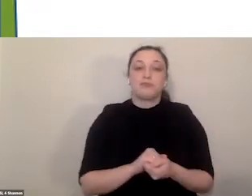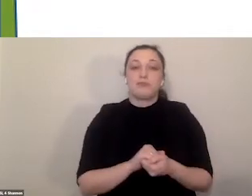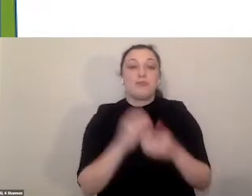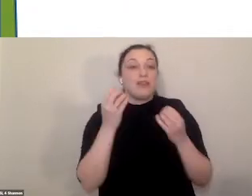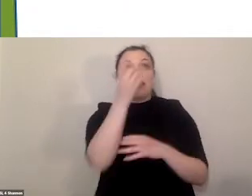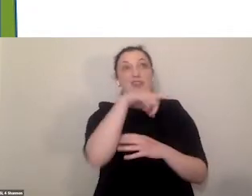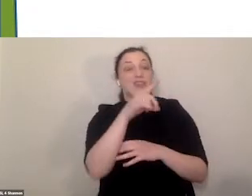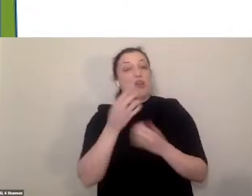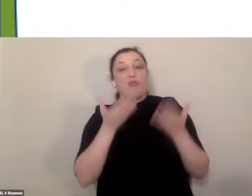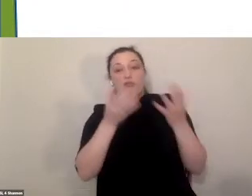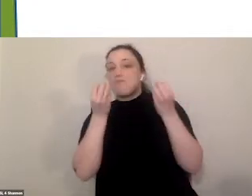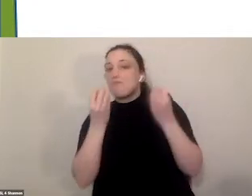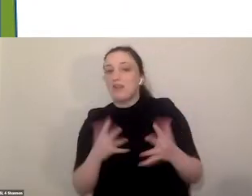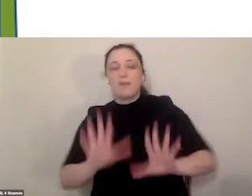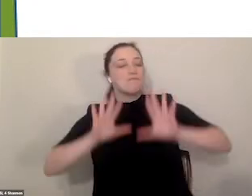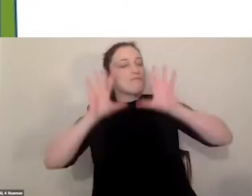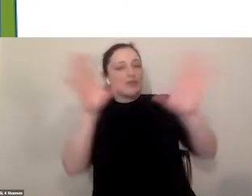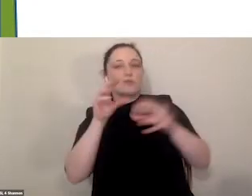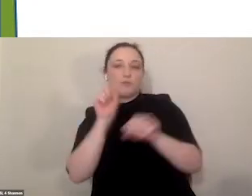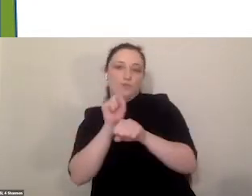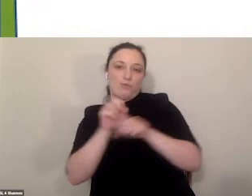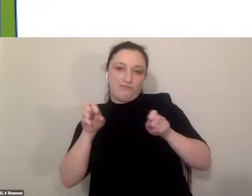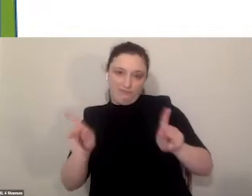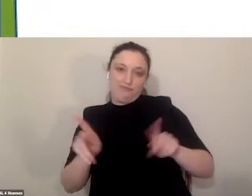a great partnership that we have.